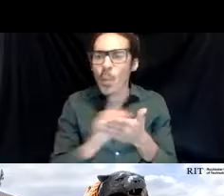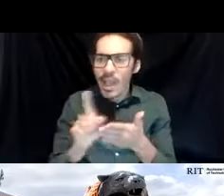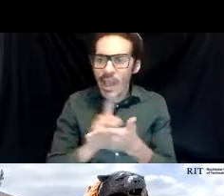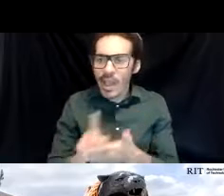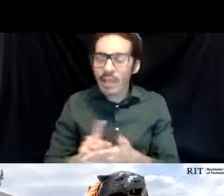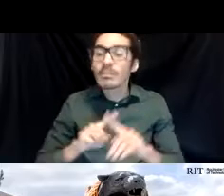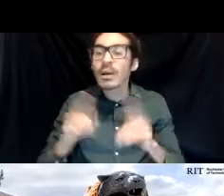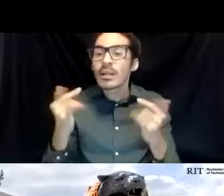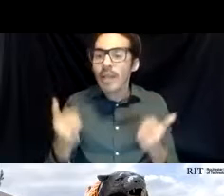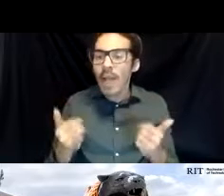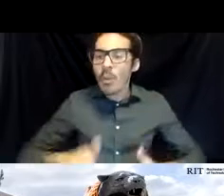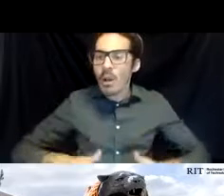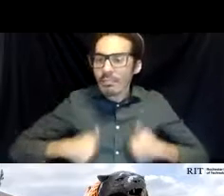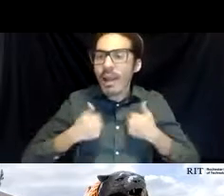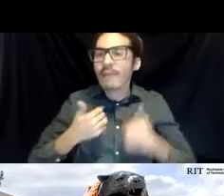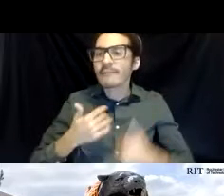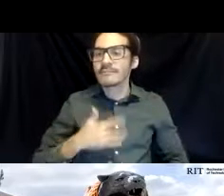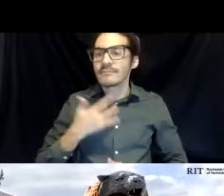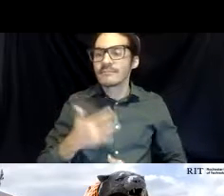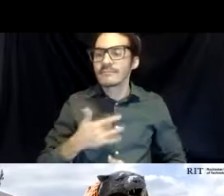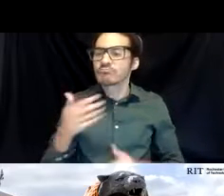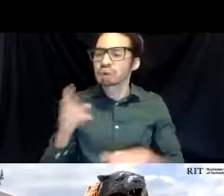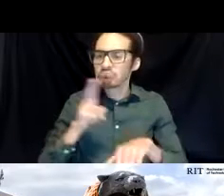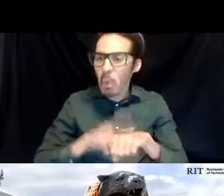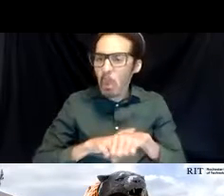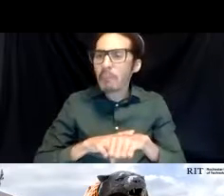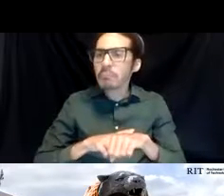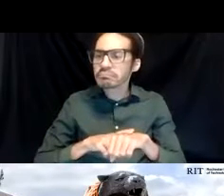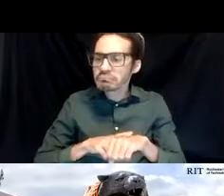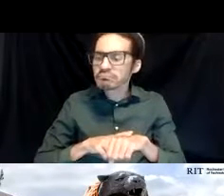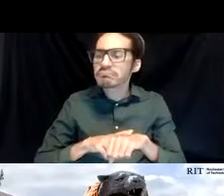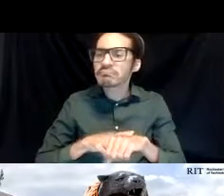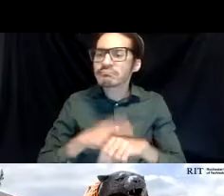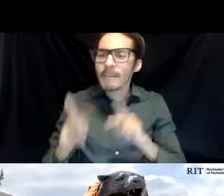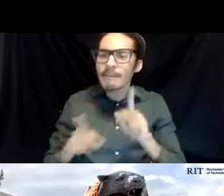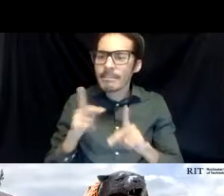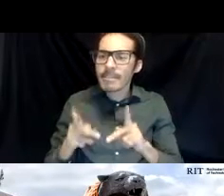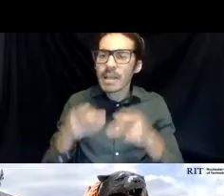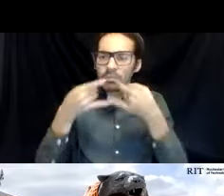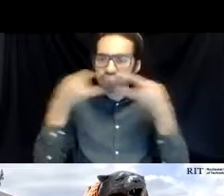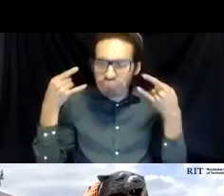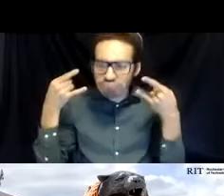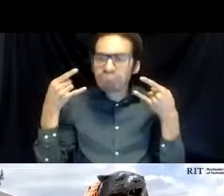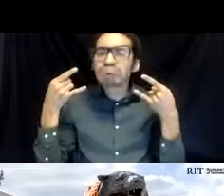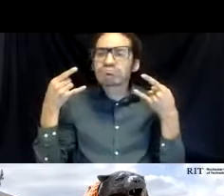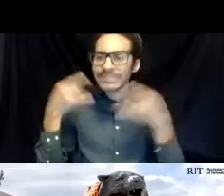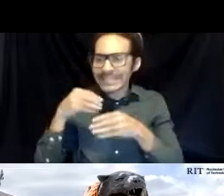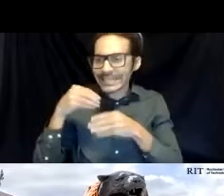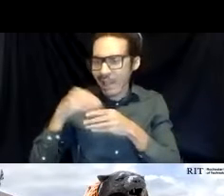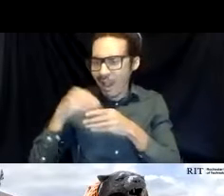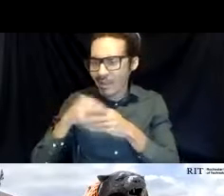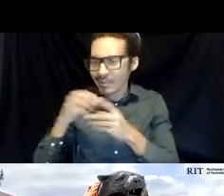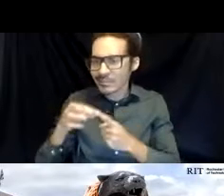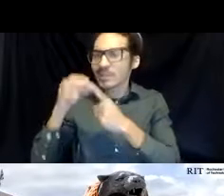now, life is feeling fairly normal. People are wearing masks indoors, especially on